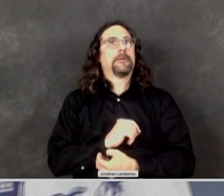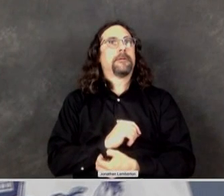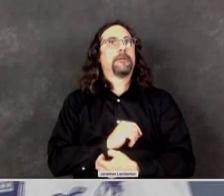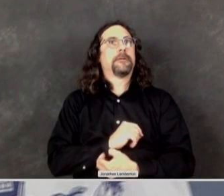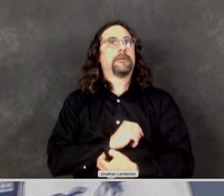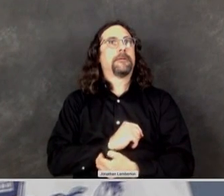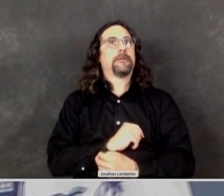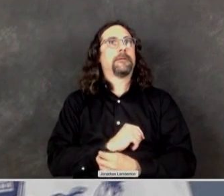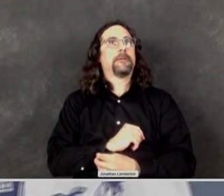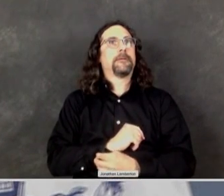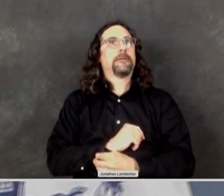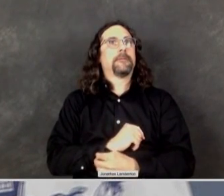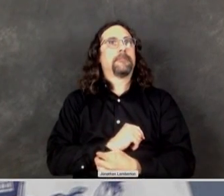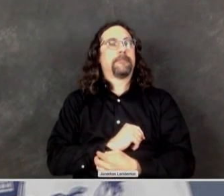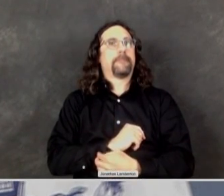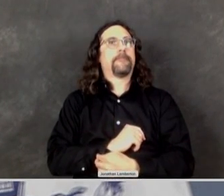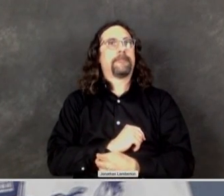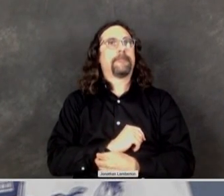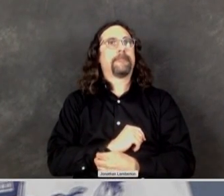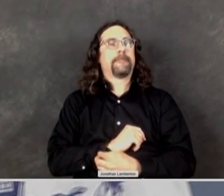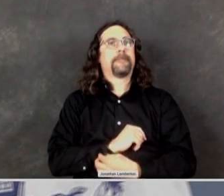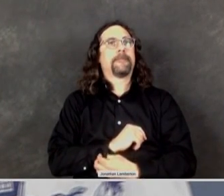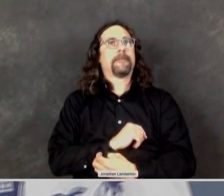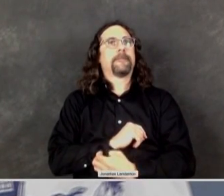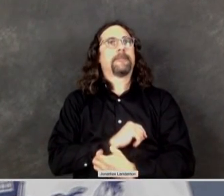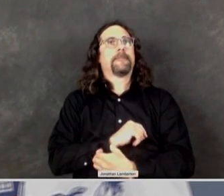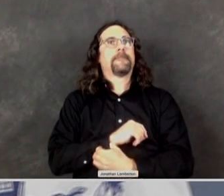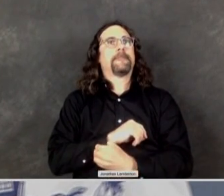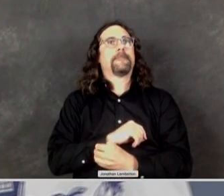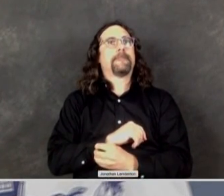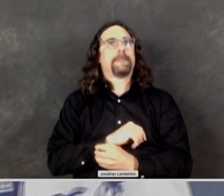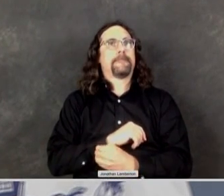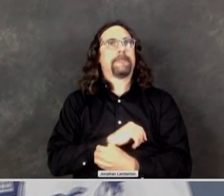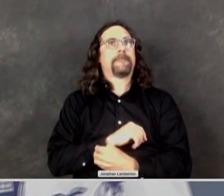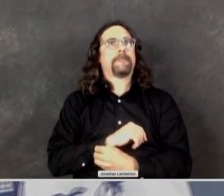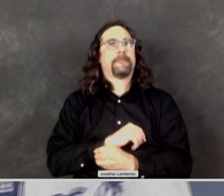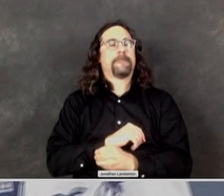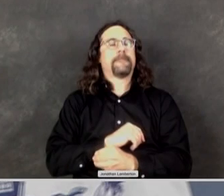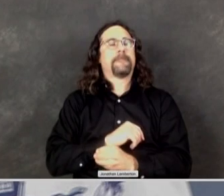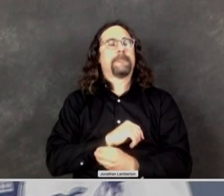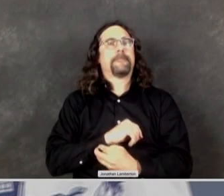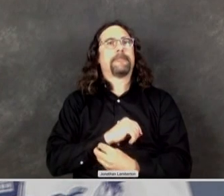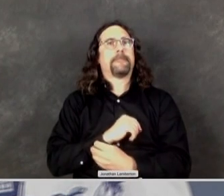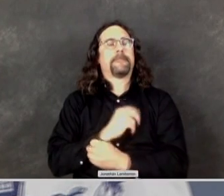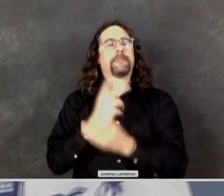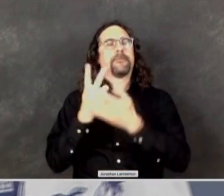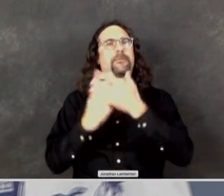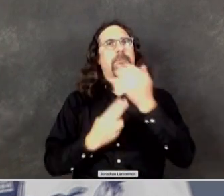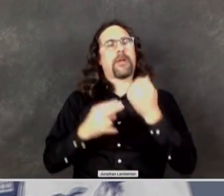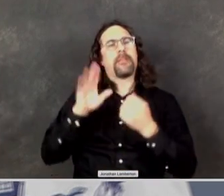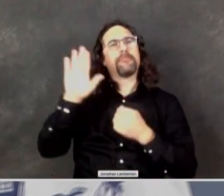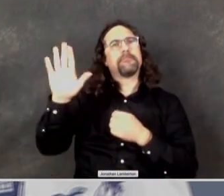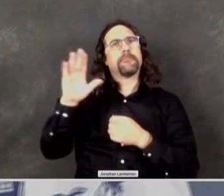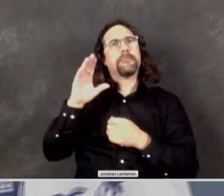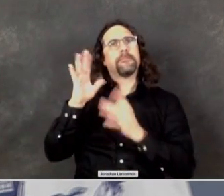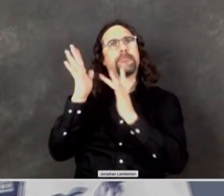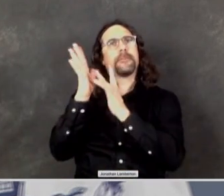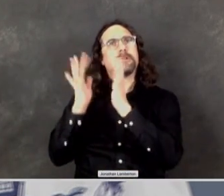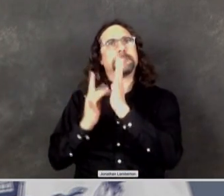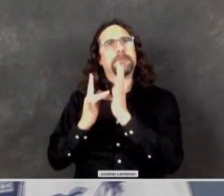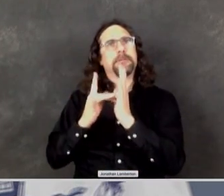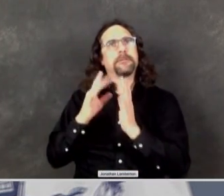Easter. We're all feeling the strange pull of the traditions that